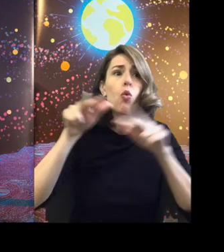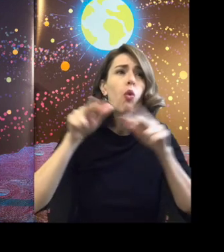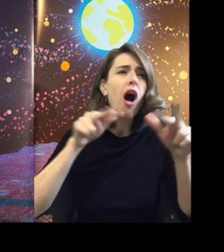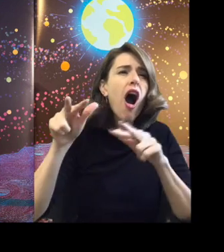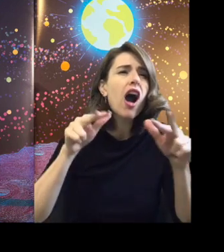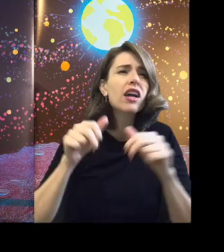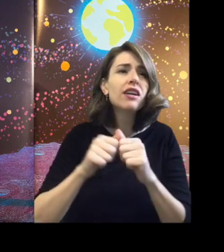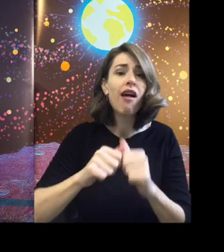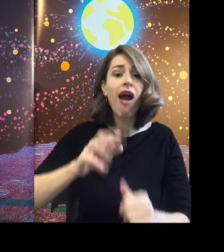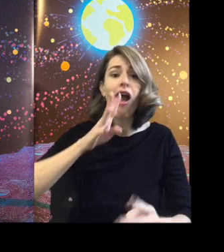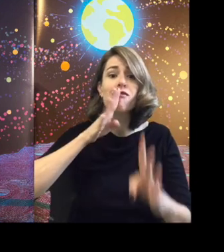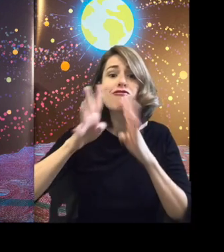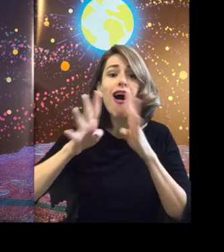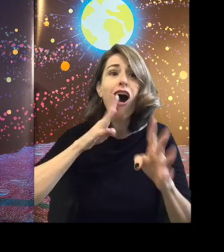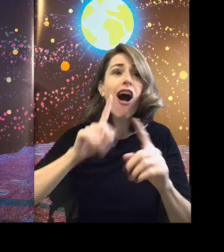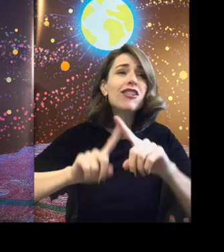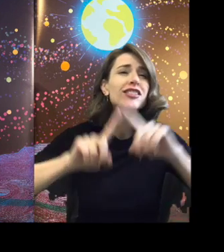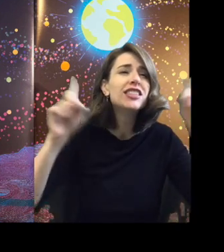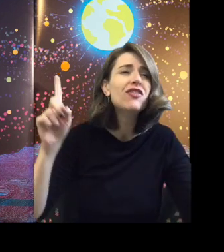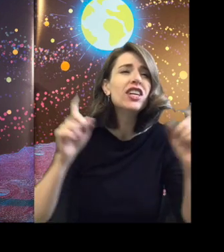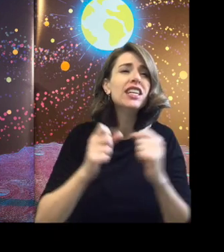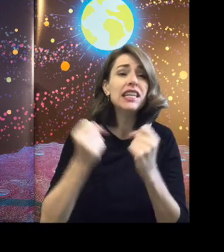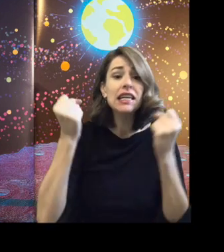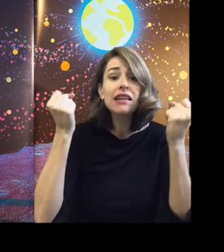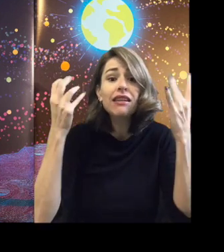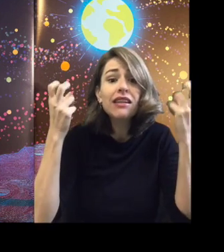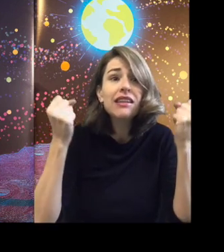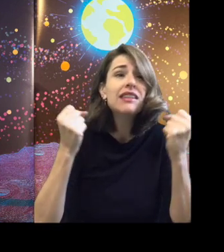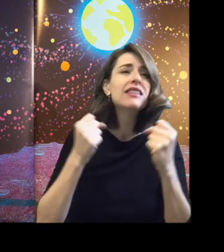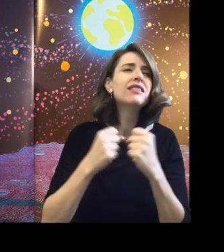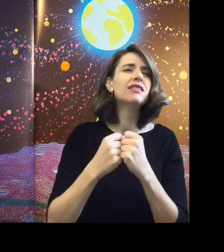who walk and talk differently,